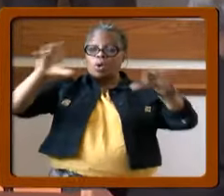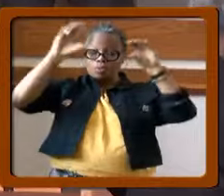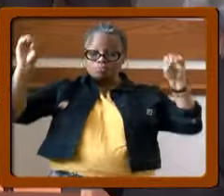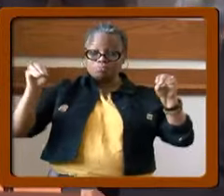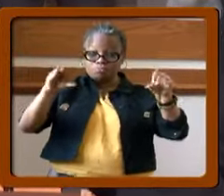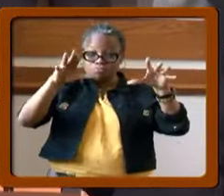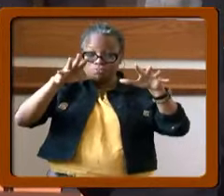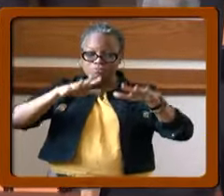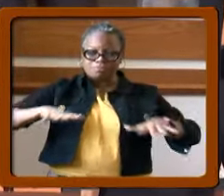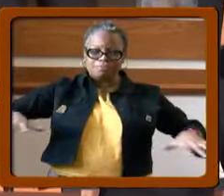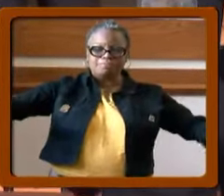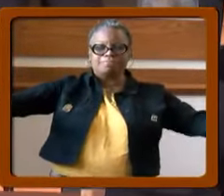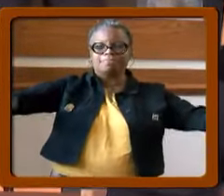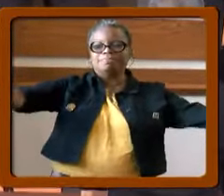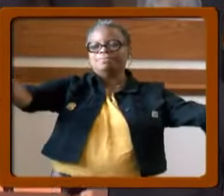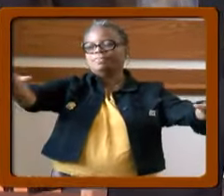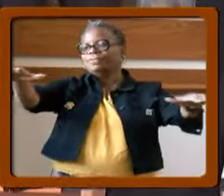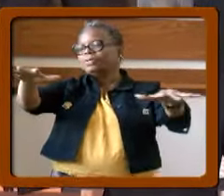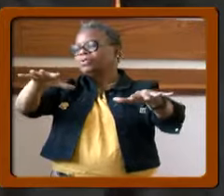Perform